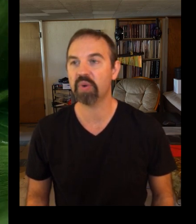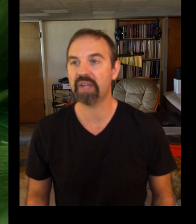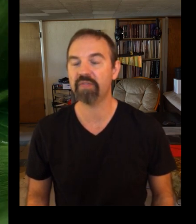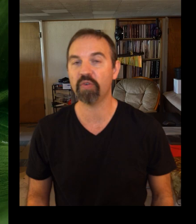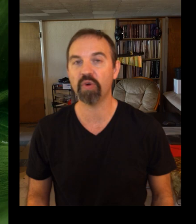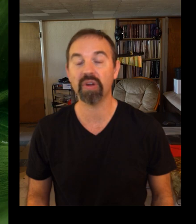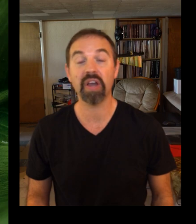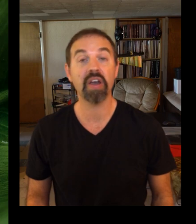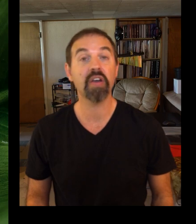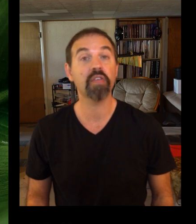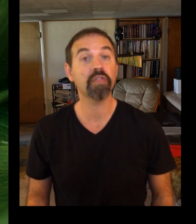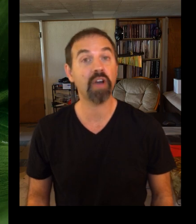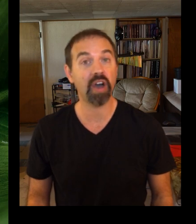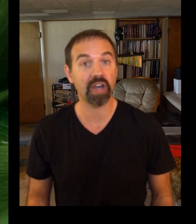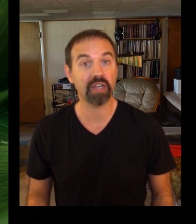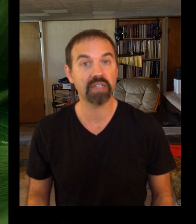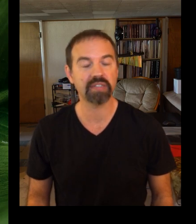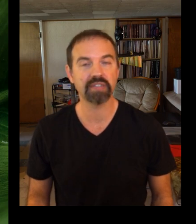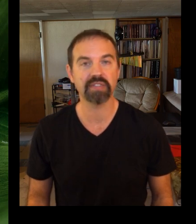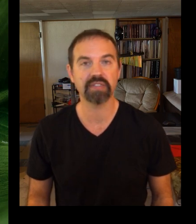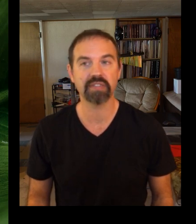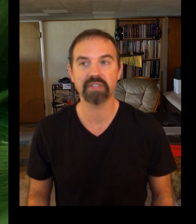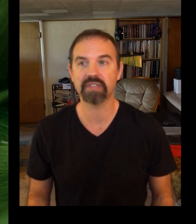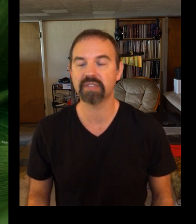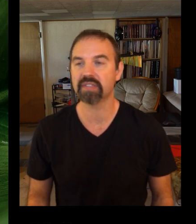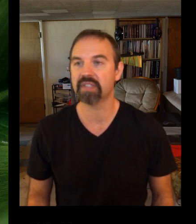Number 24, frog.